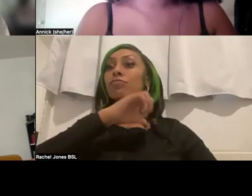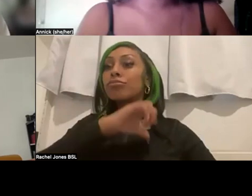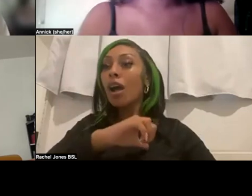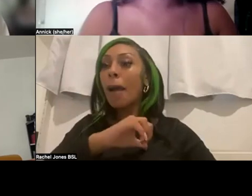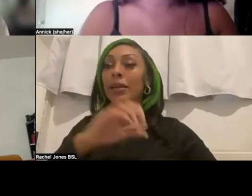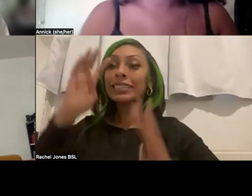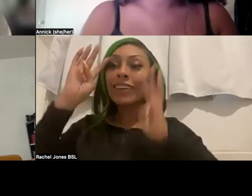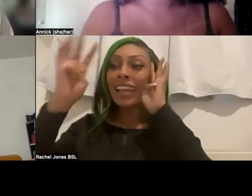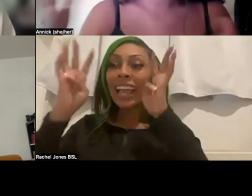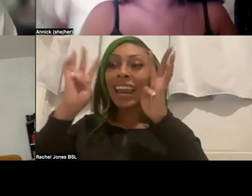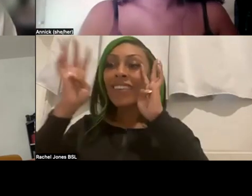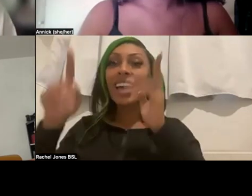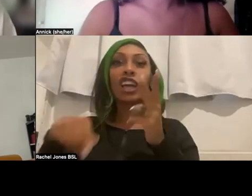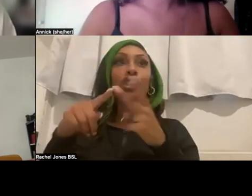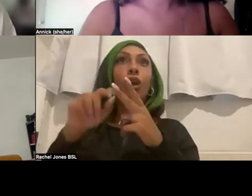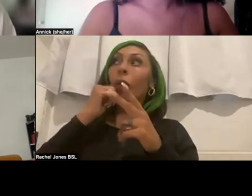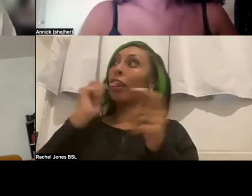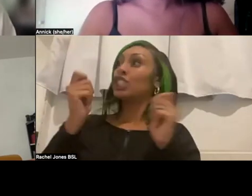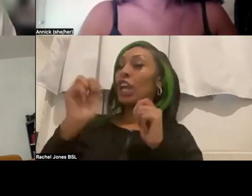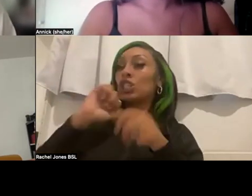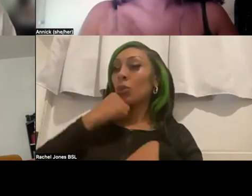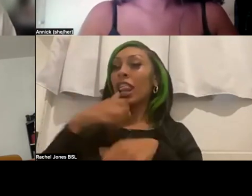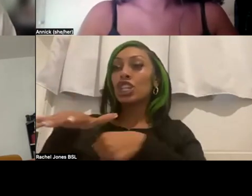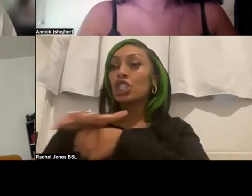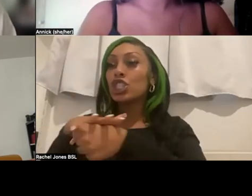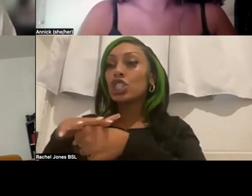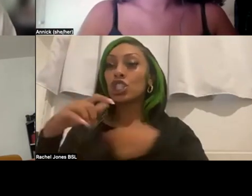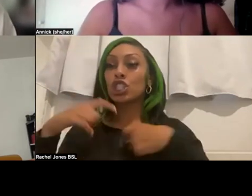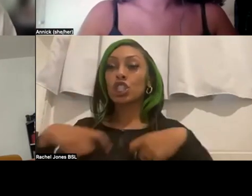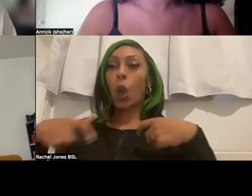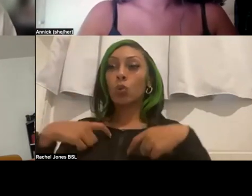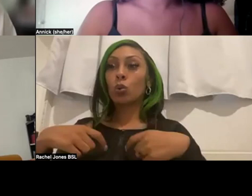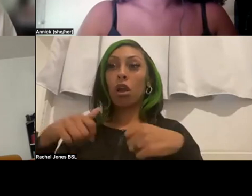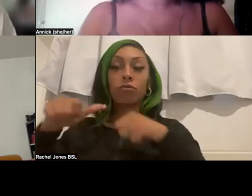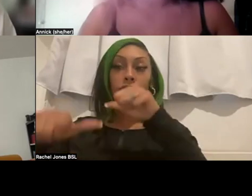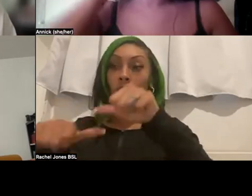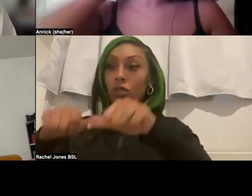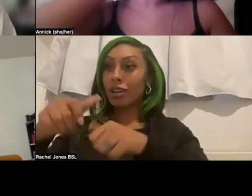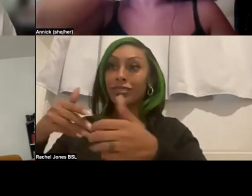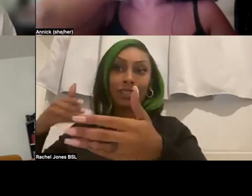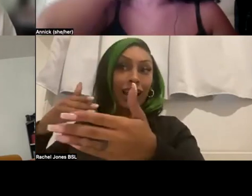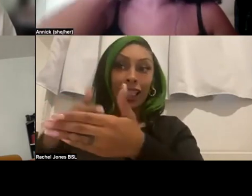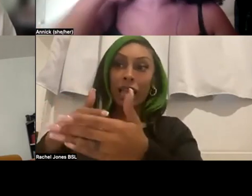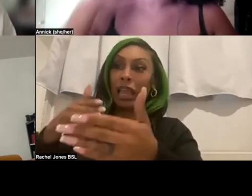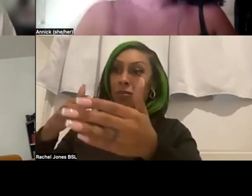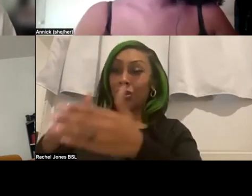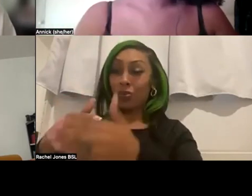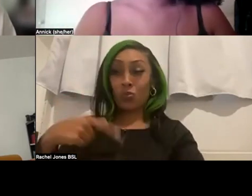includes the world of social work and progress and things like that. And we ignore the fact that the